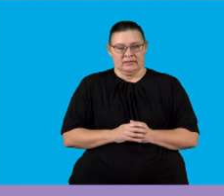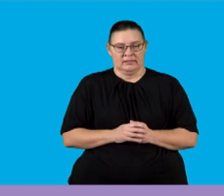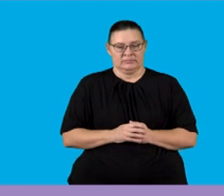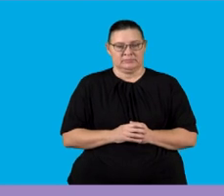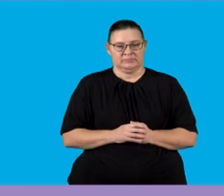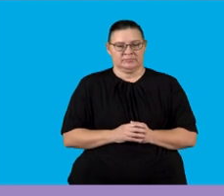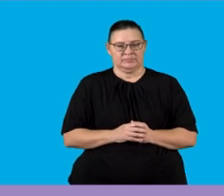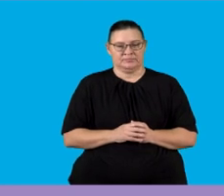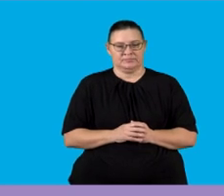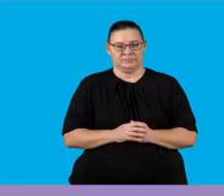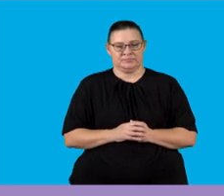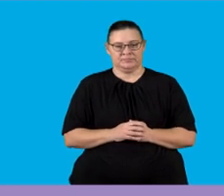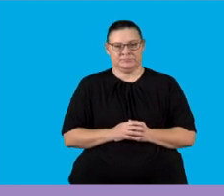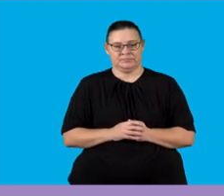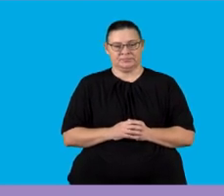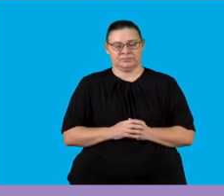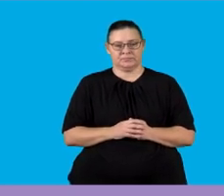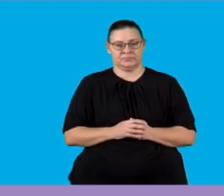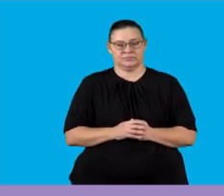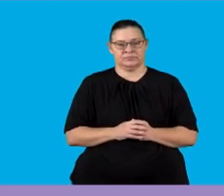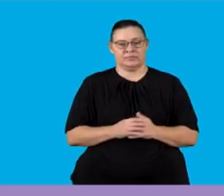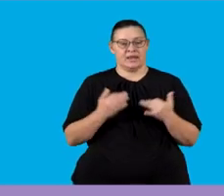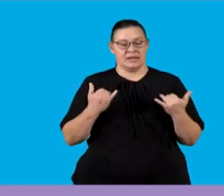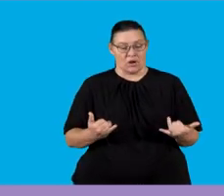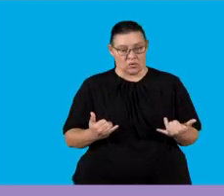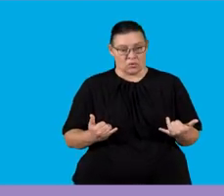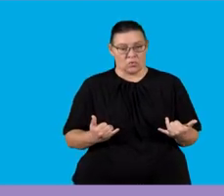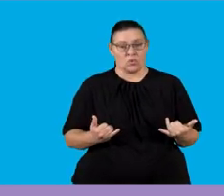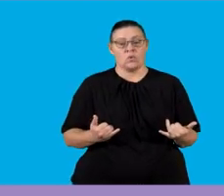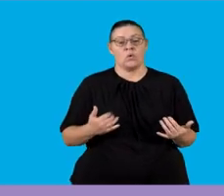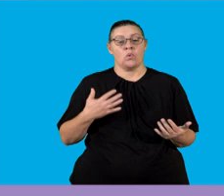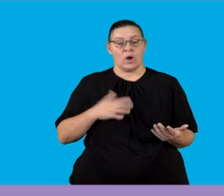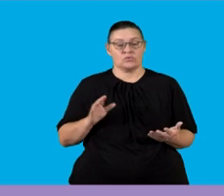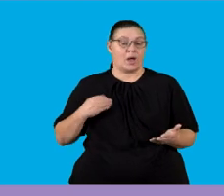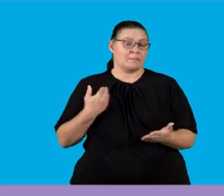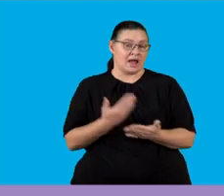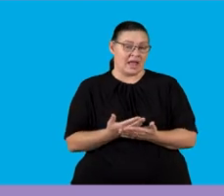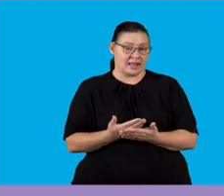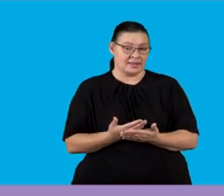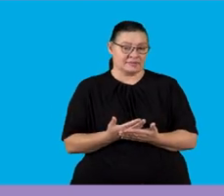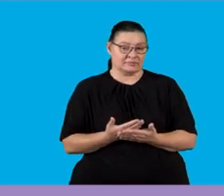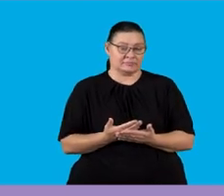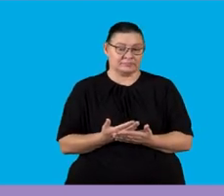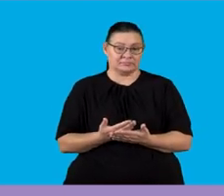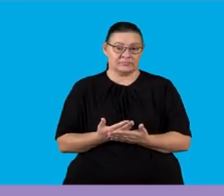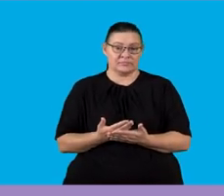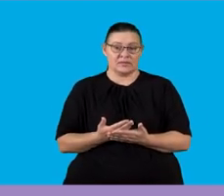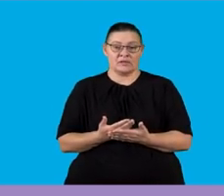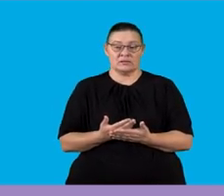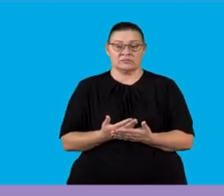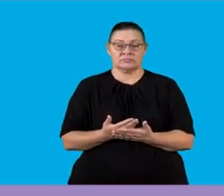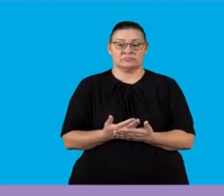multiplicative inverse of 6, and we know that that is just going to, let's just rewrite that so that we are